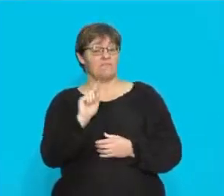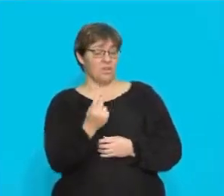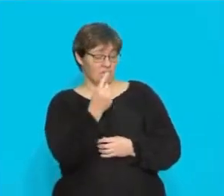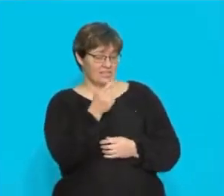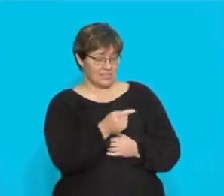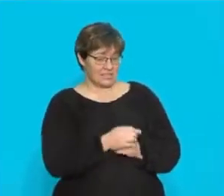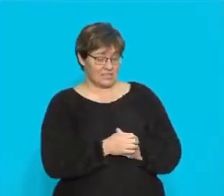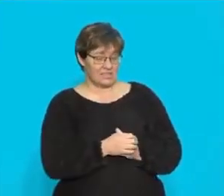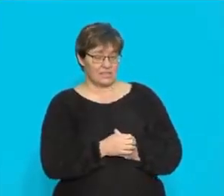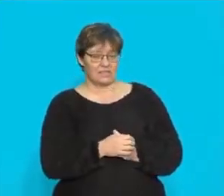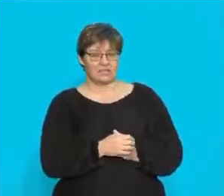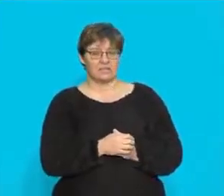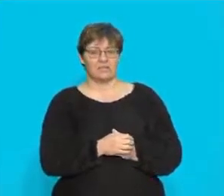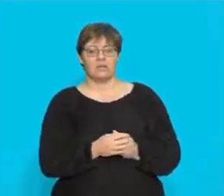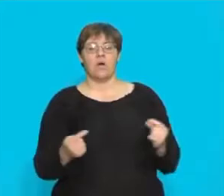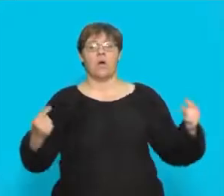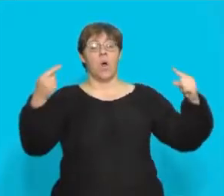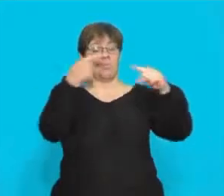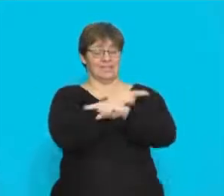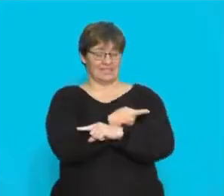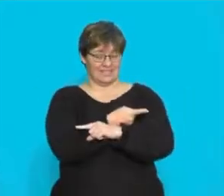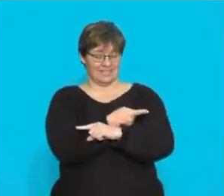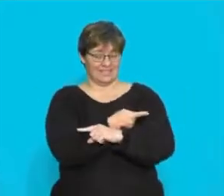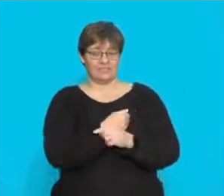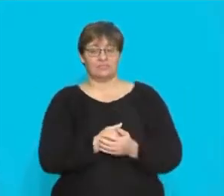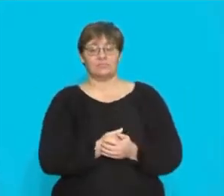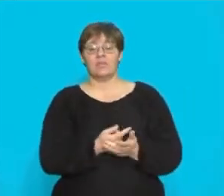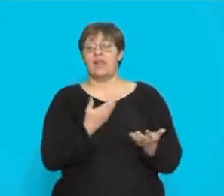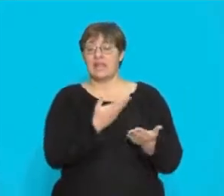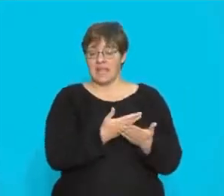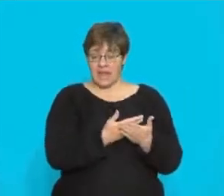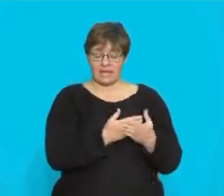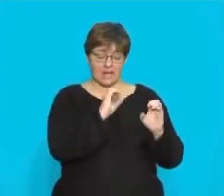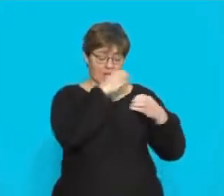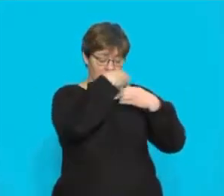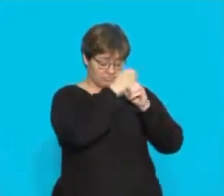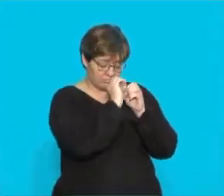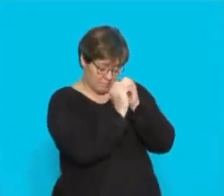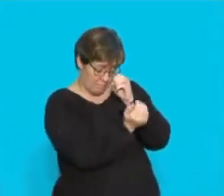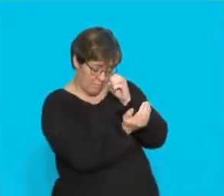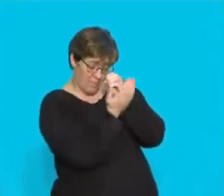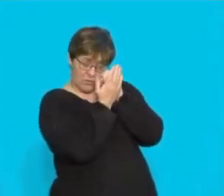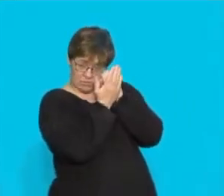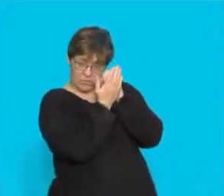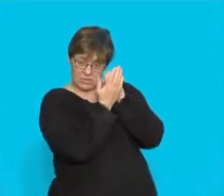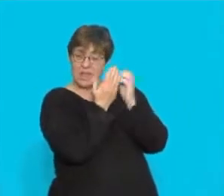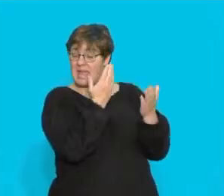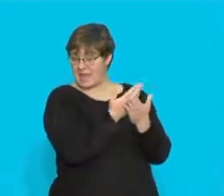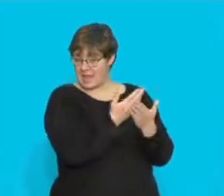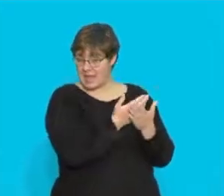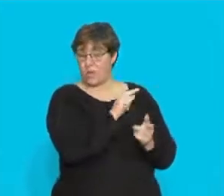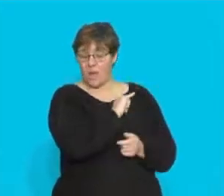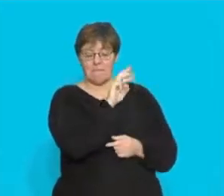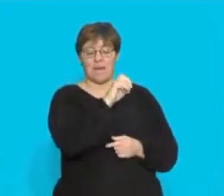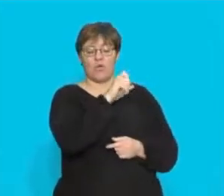first one, for example, is the opposite extremes. They can be microscopic, because remember, we are looking